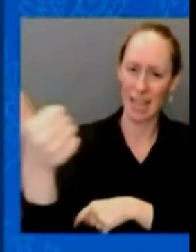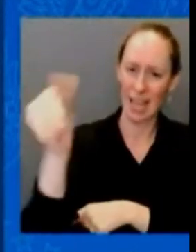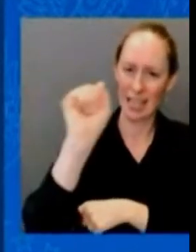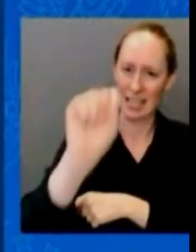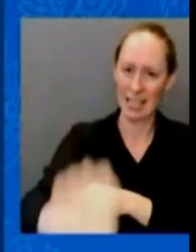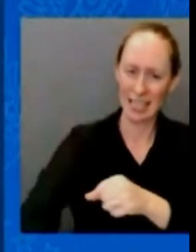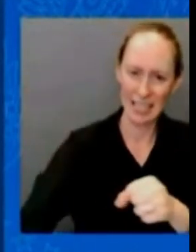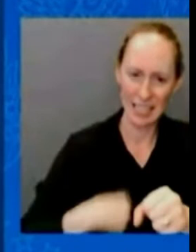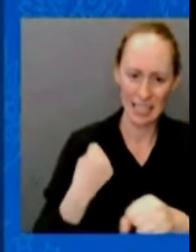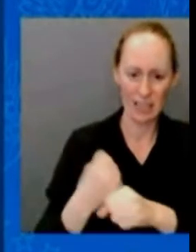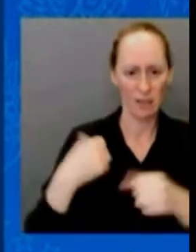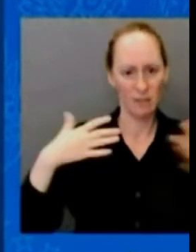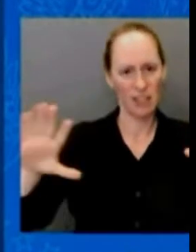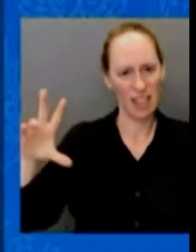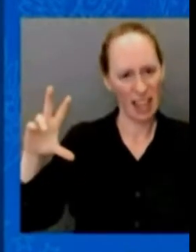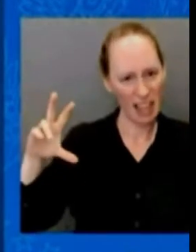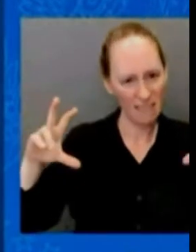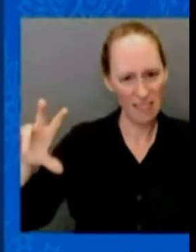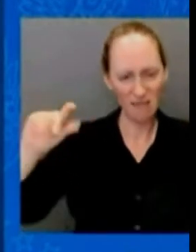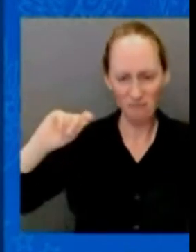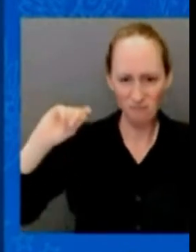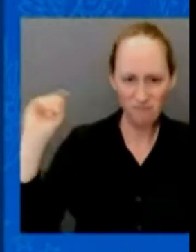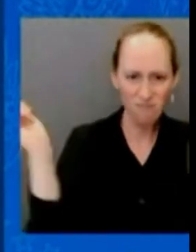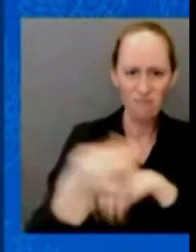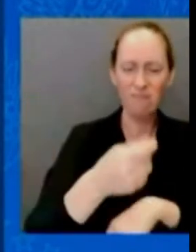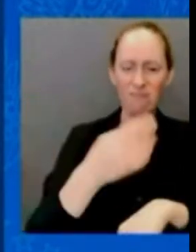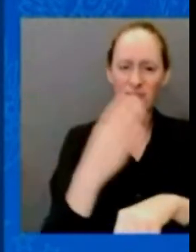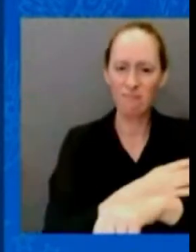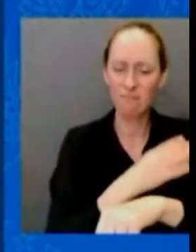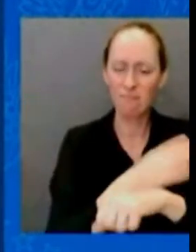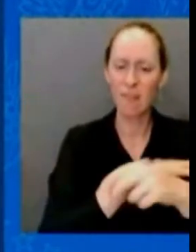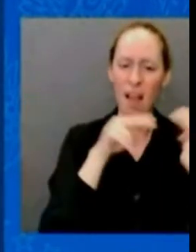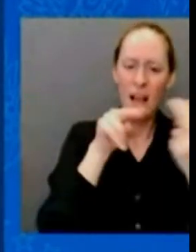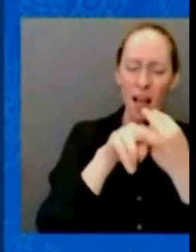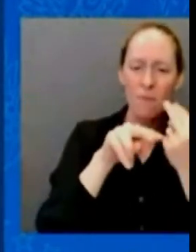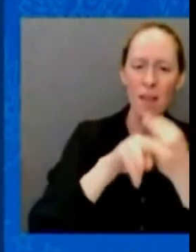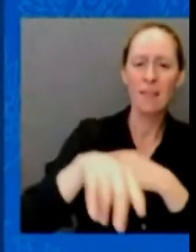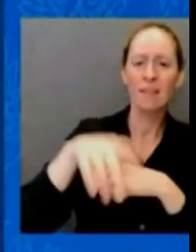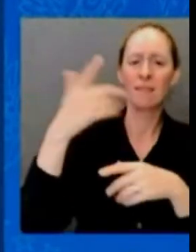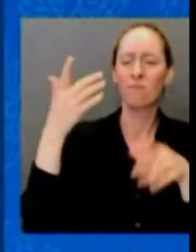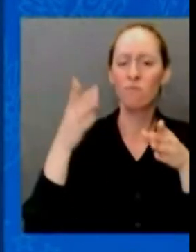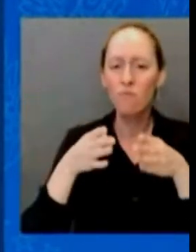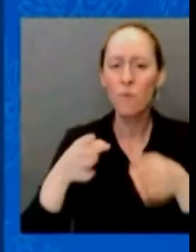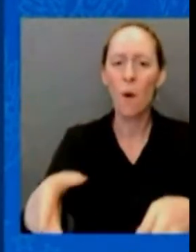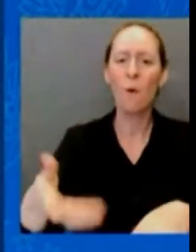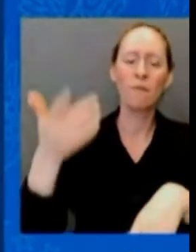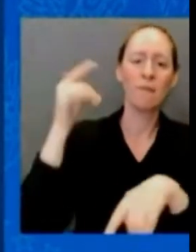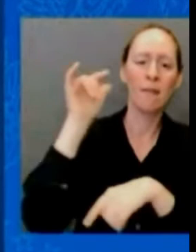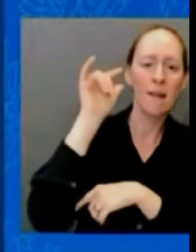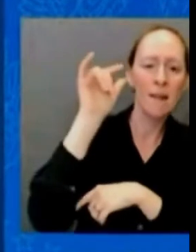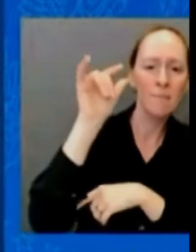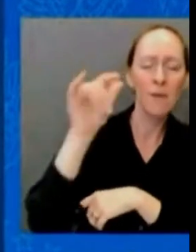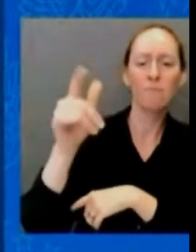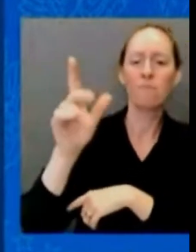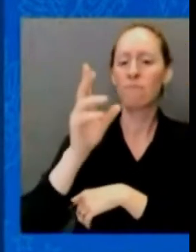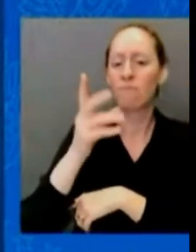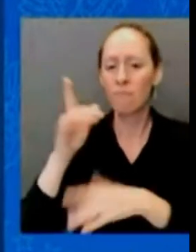airports, water systems, high-speed internet. And the American people are seeing the benefits of this economy that works for